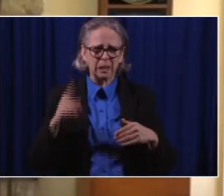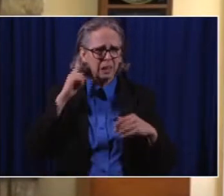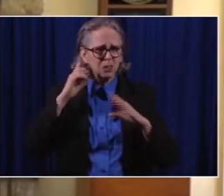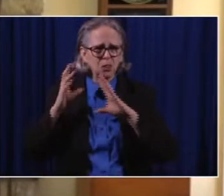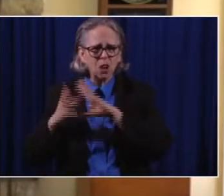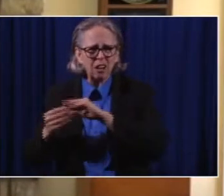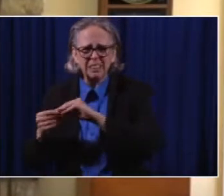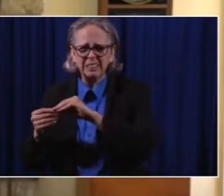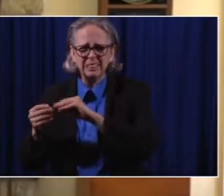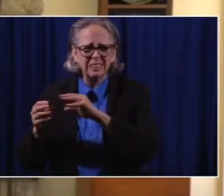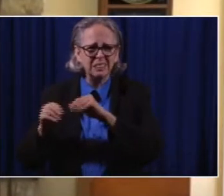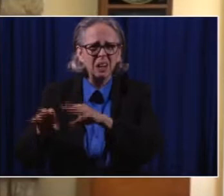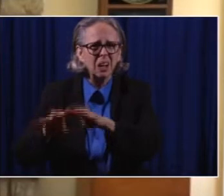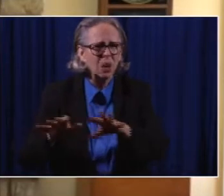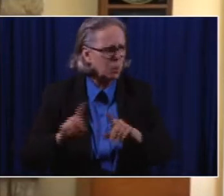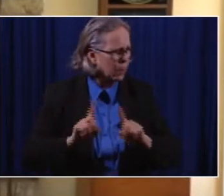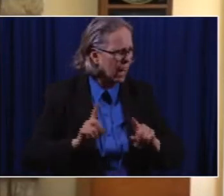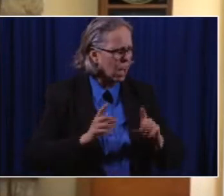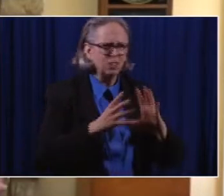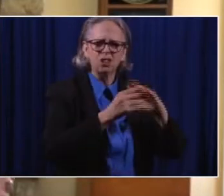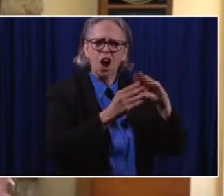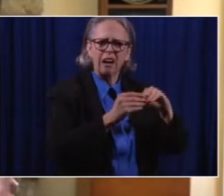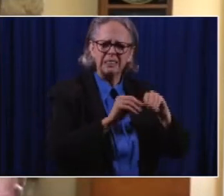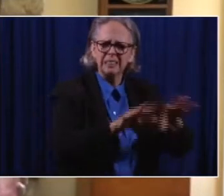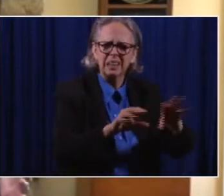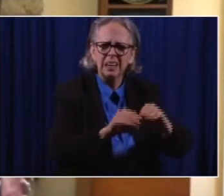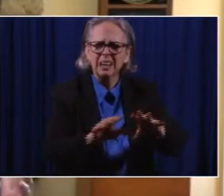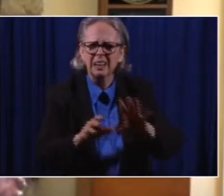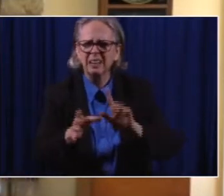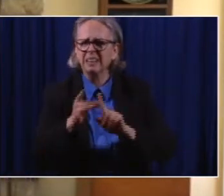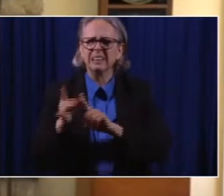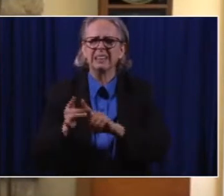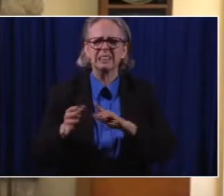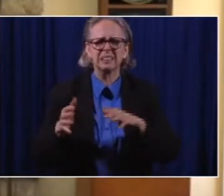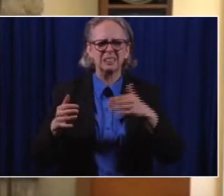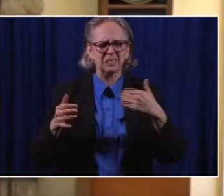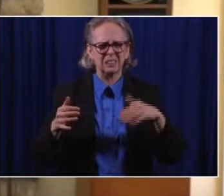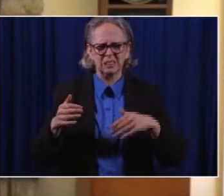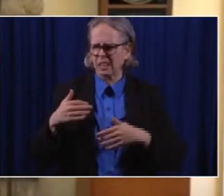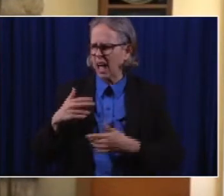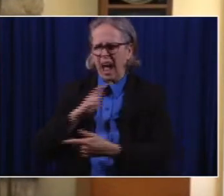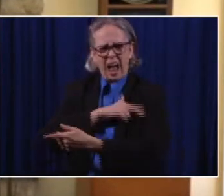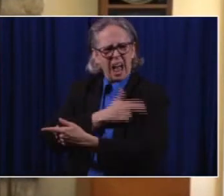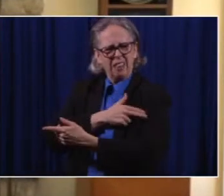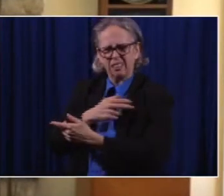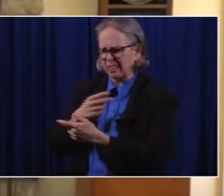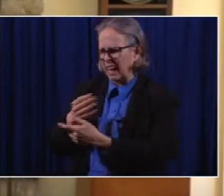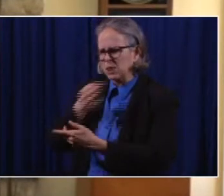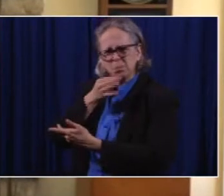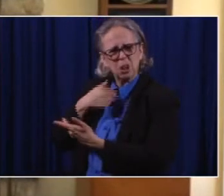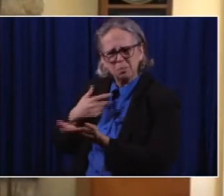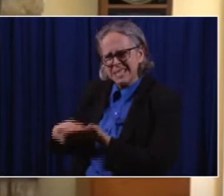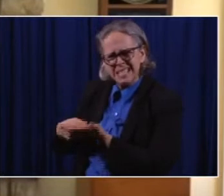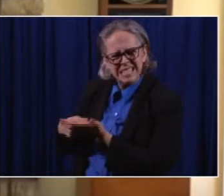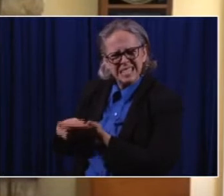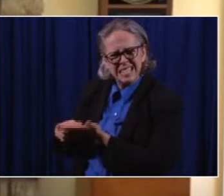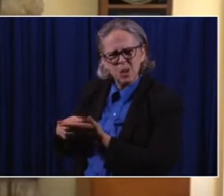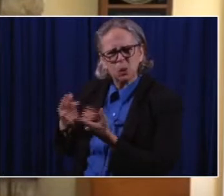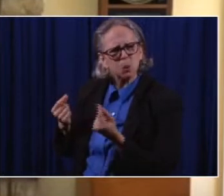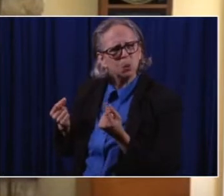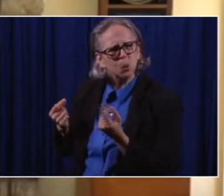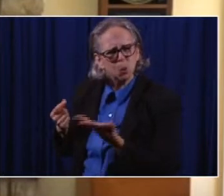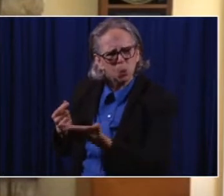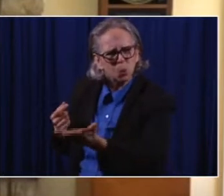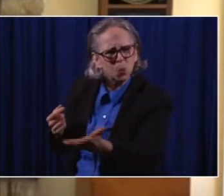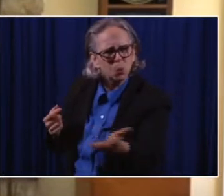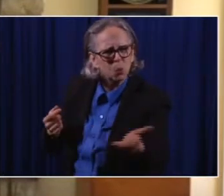I talked to, both inside and outside the administration, we said, what are we going to do? You know, those are two specific